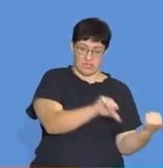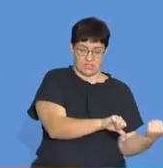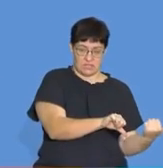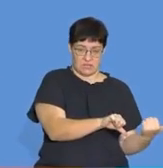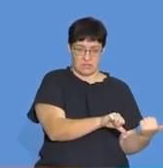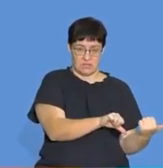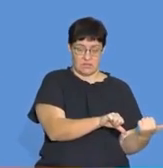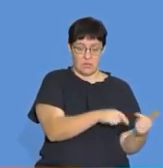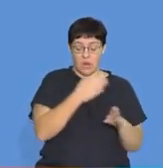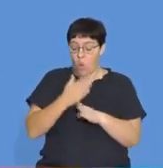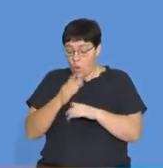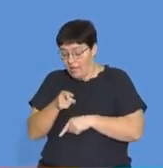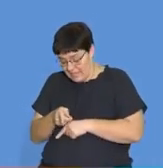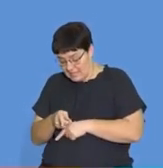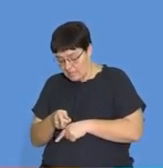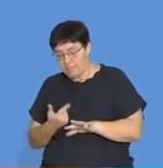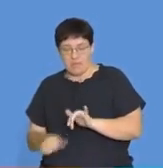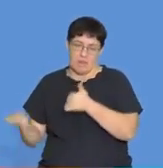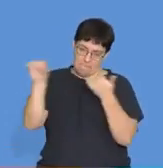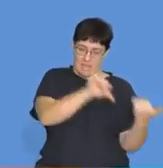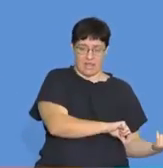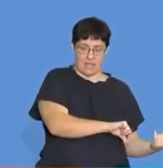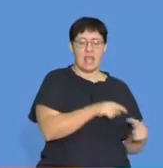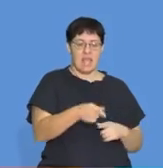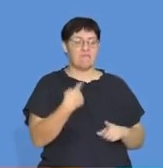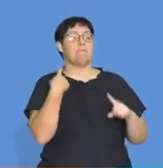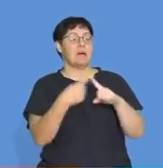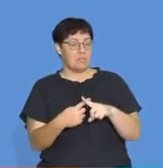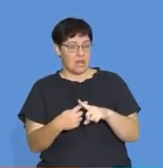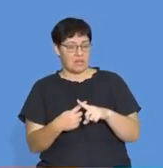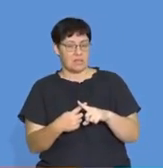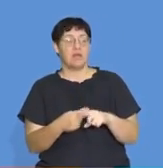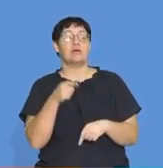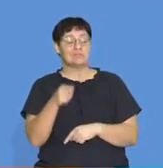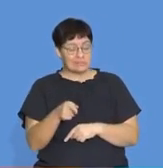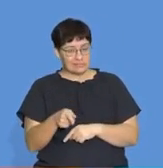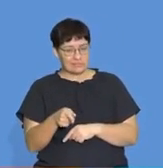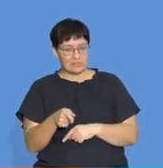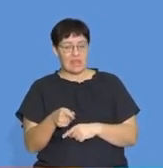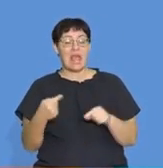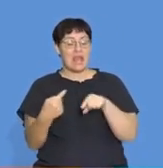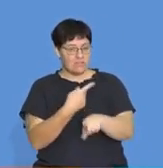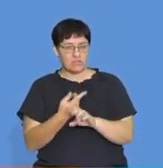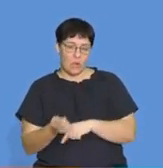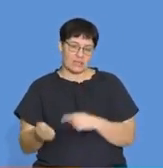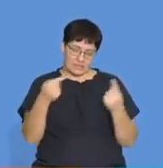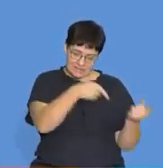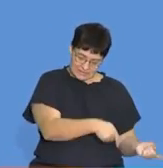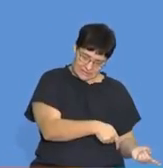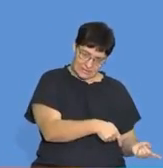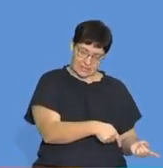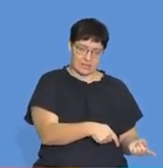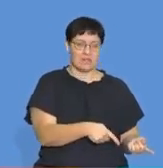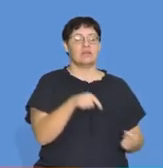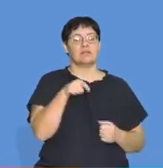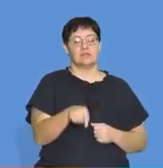the operation was there. So if the operation is multiply, the multiplicative inverse will be to reverse the